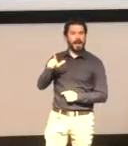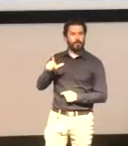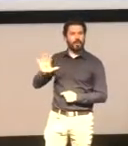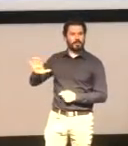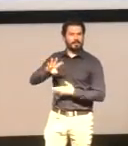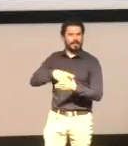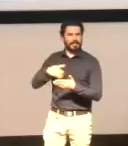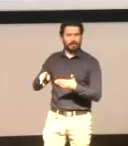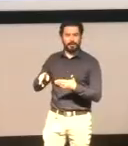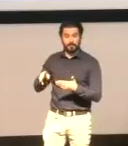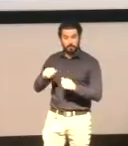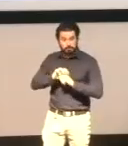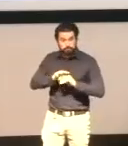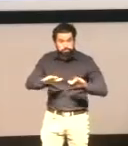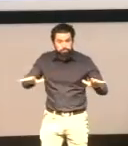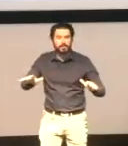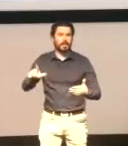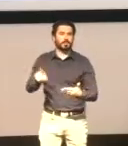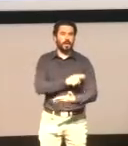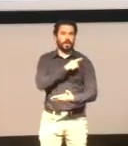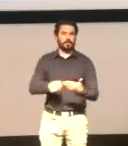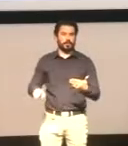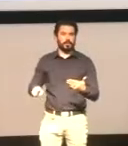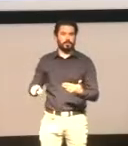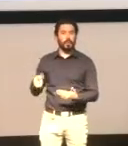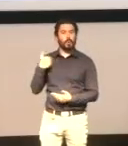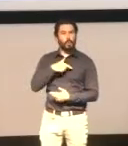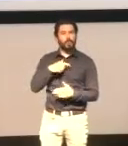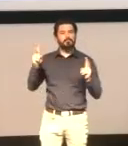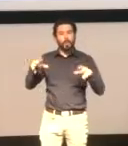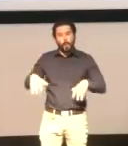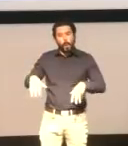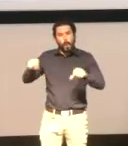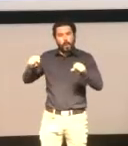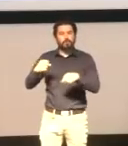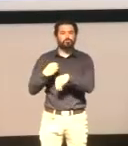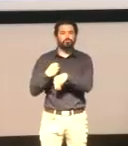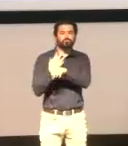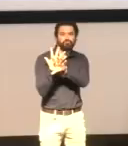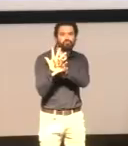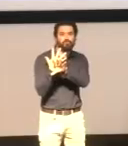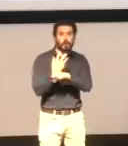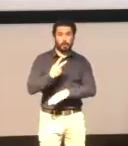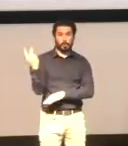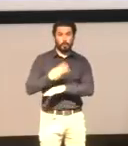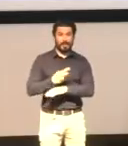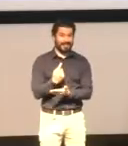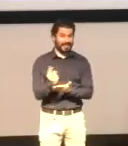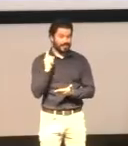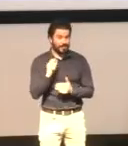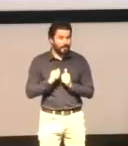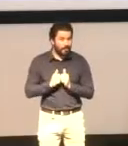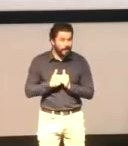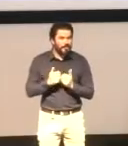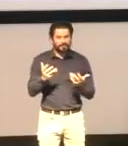pandemic. Instead, we hosted the site visitors virtually for 2 days last week using